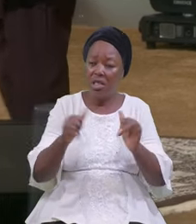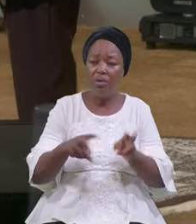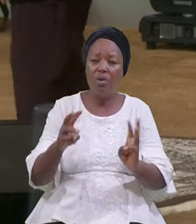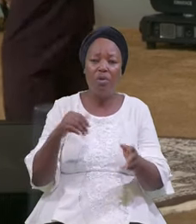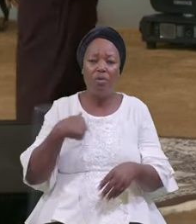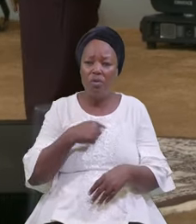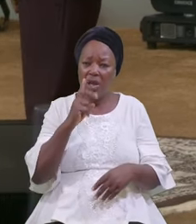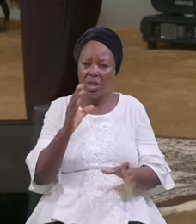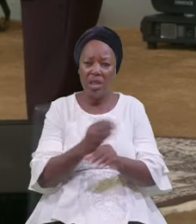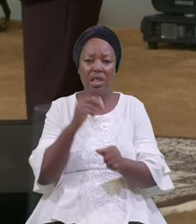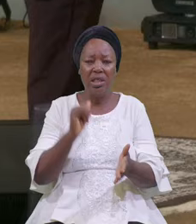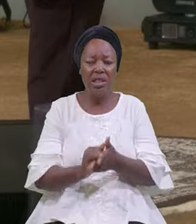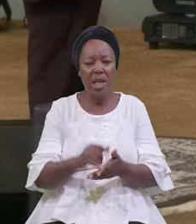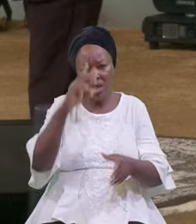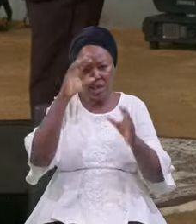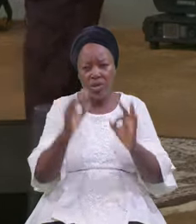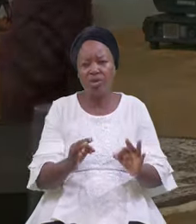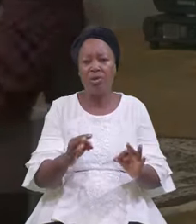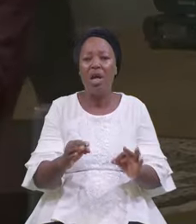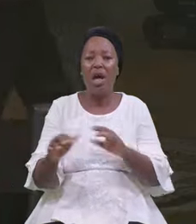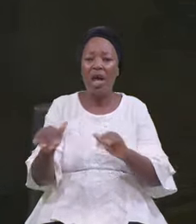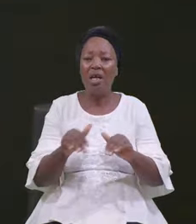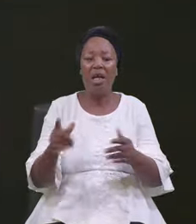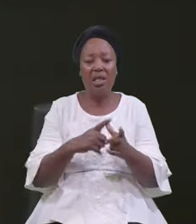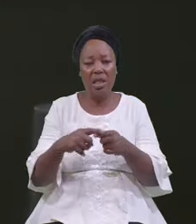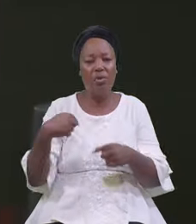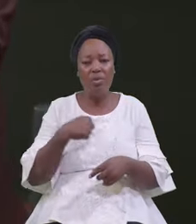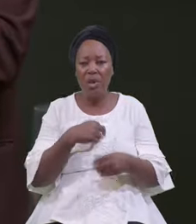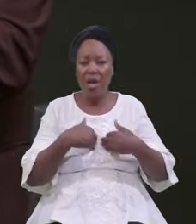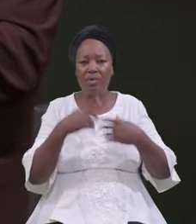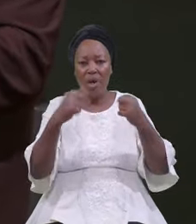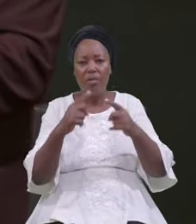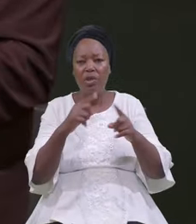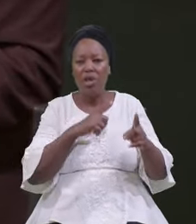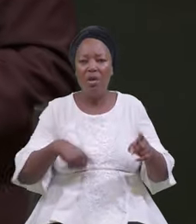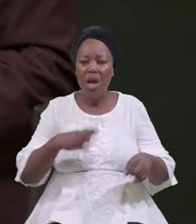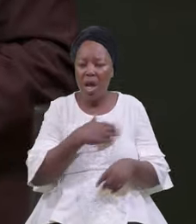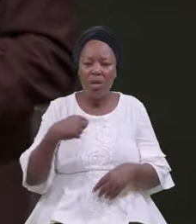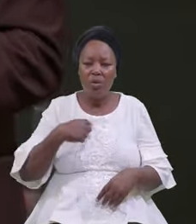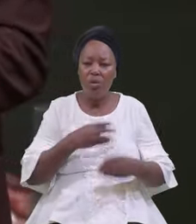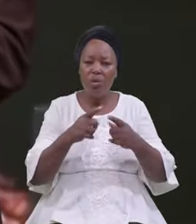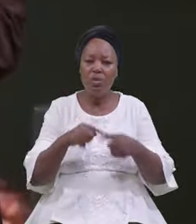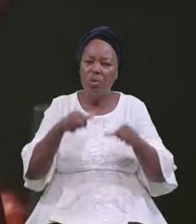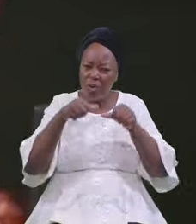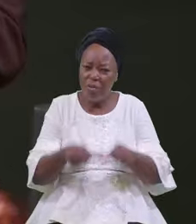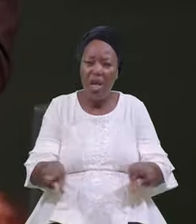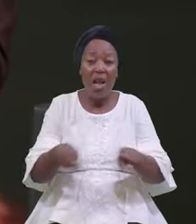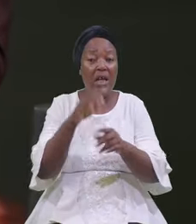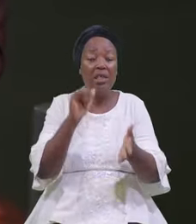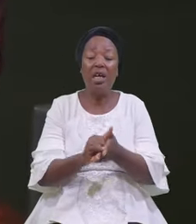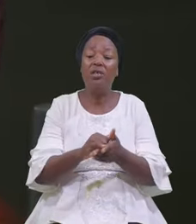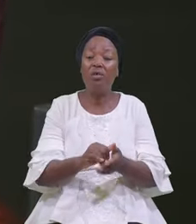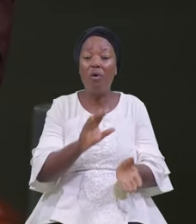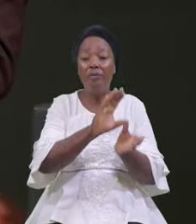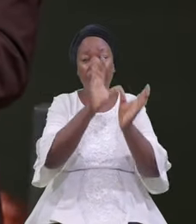that decisive act and we've come to the Lord, and we want to remain like that,